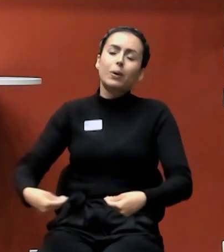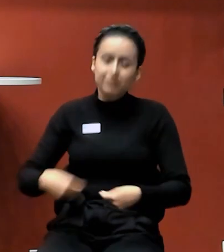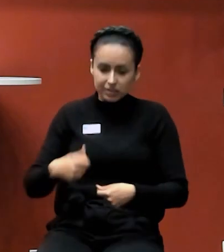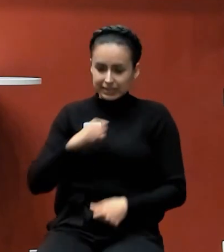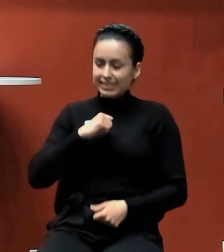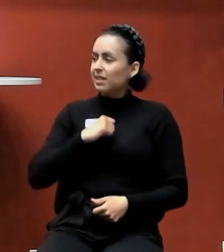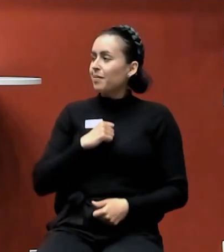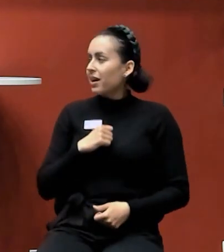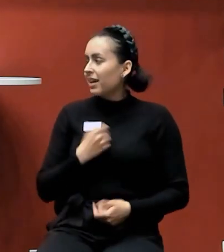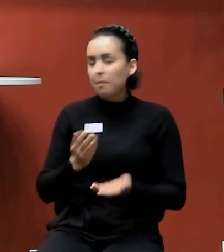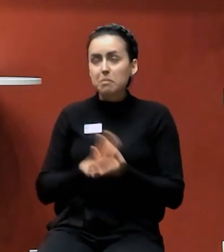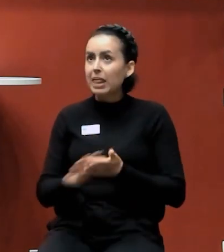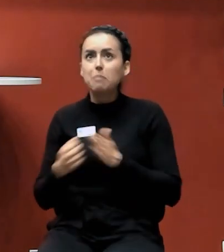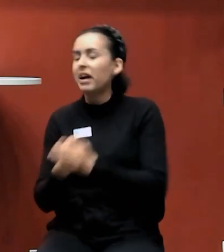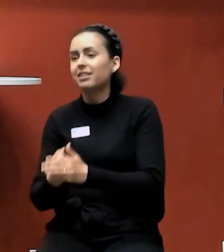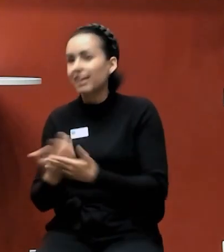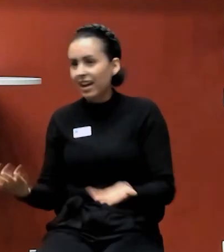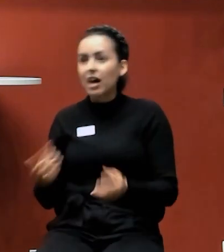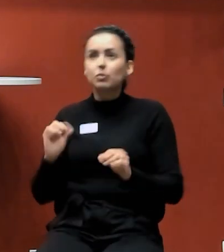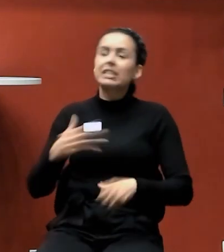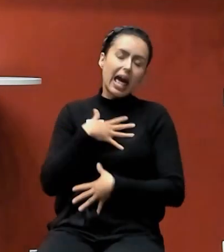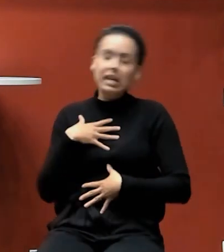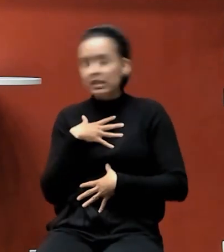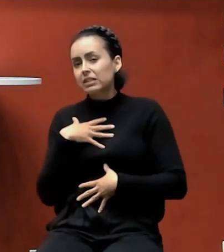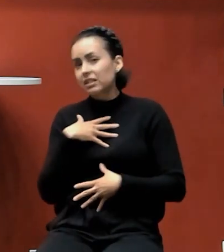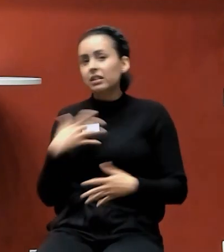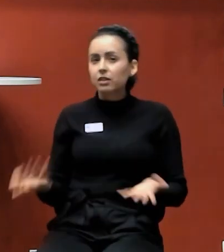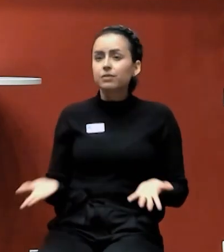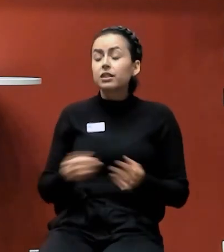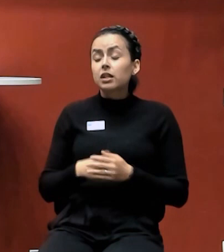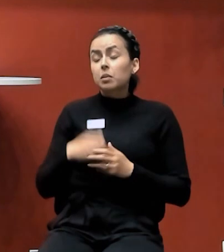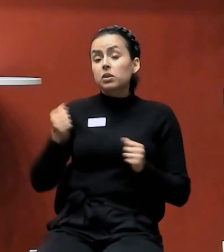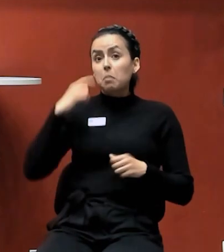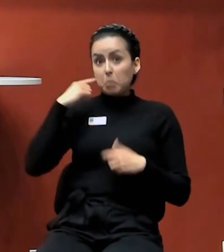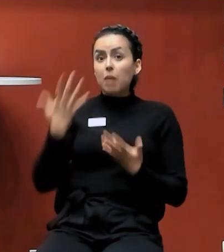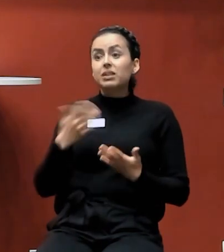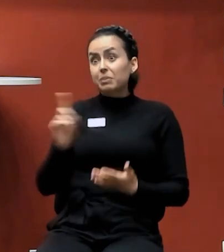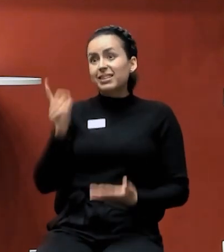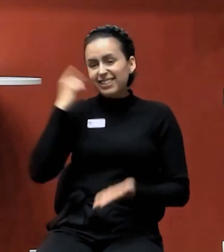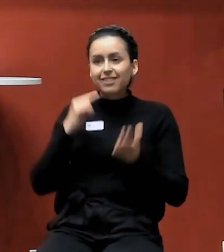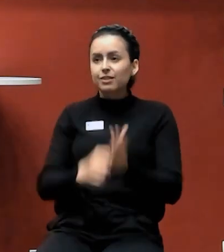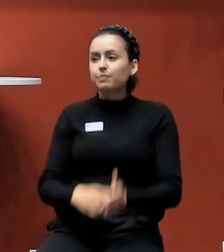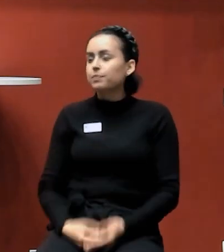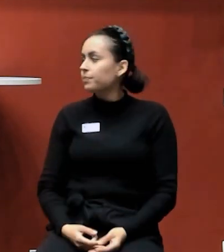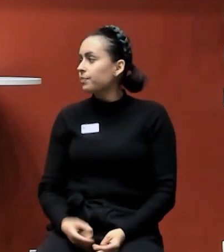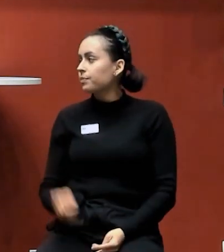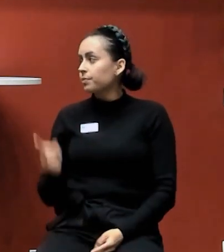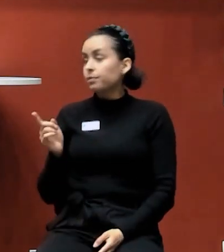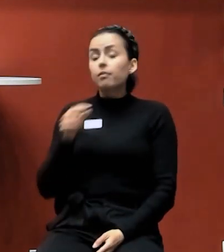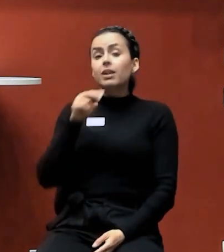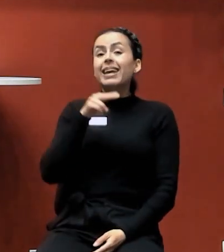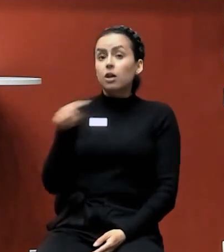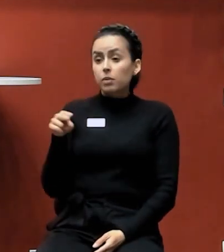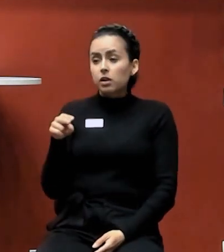and blood pressure and suffer. Yes, but you know what I mean. So to change. And I would like to just add, like,